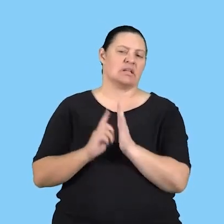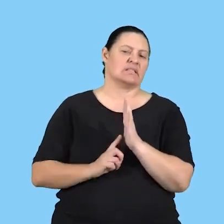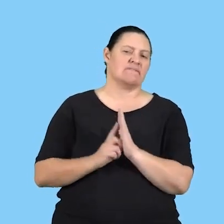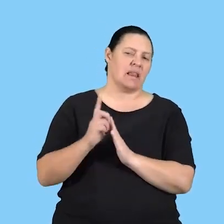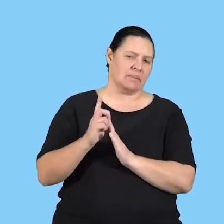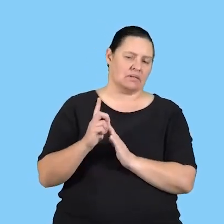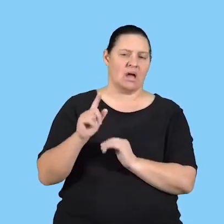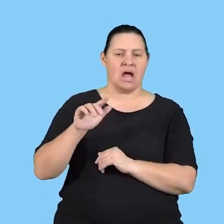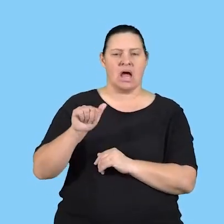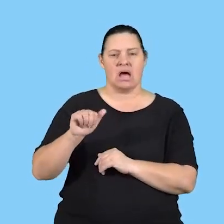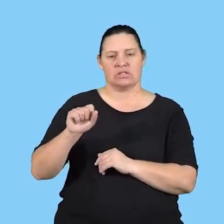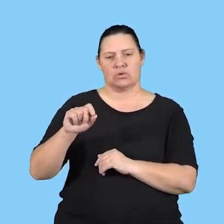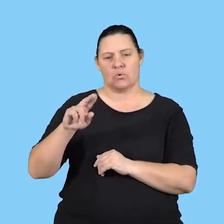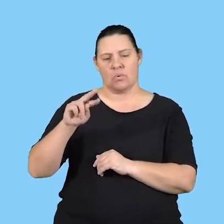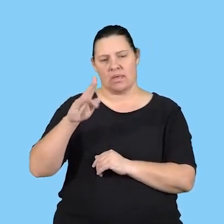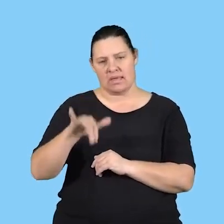of astronomy.